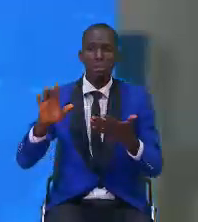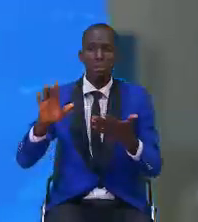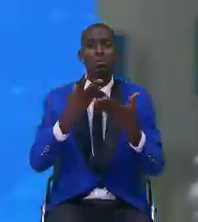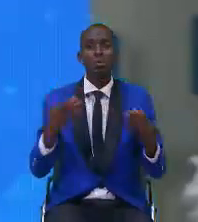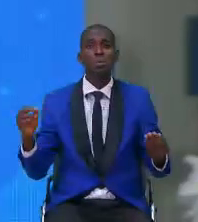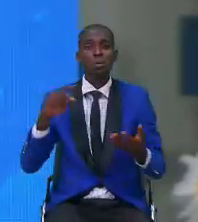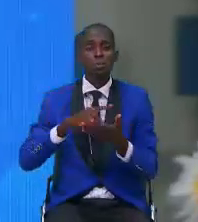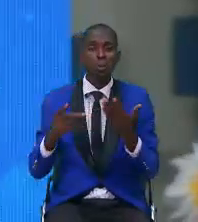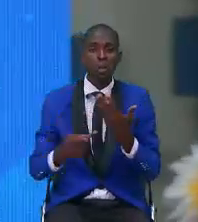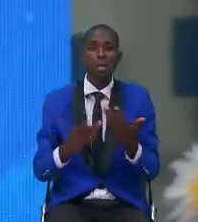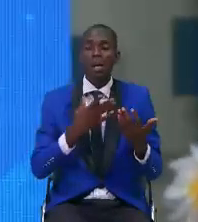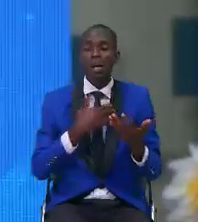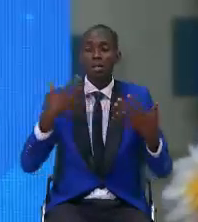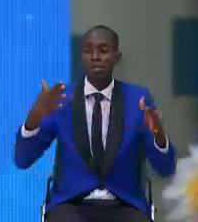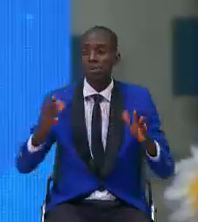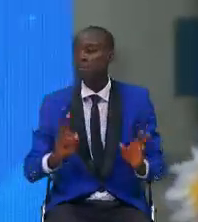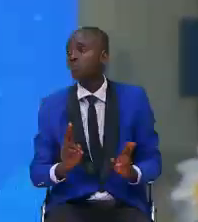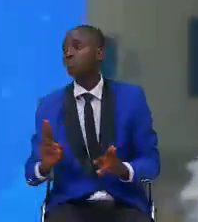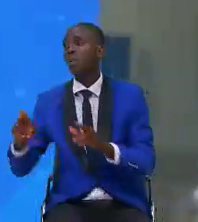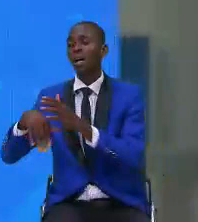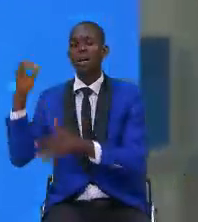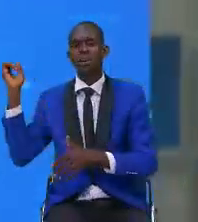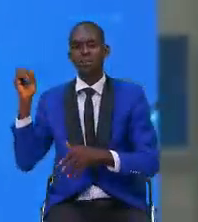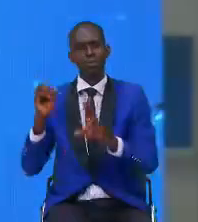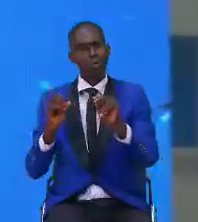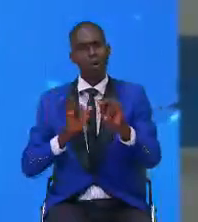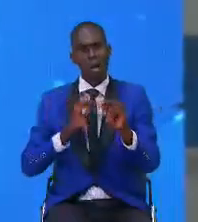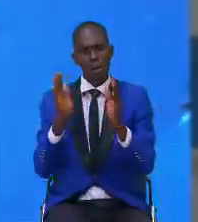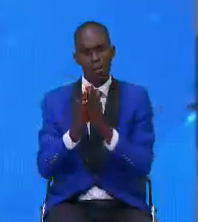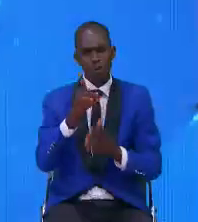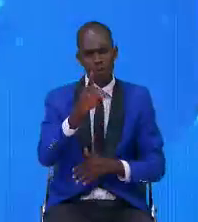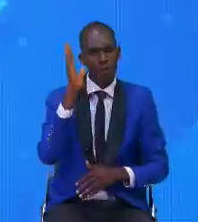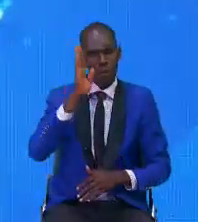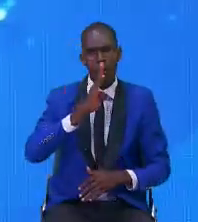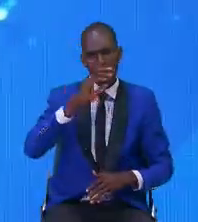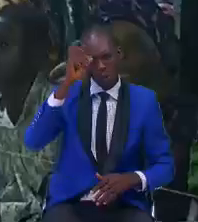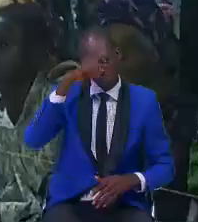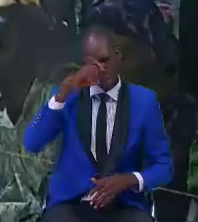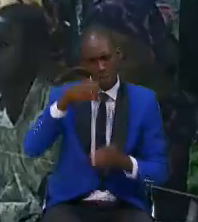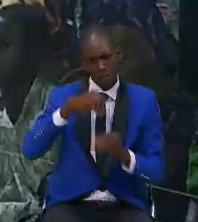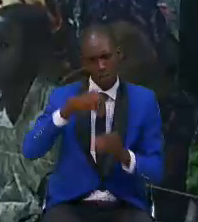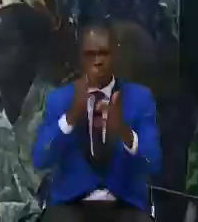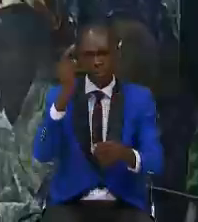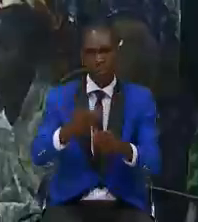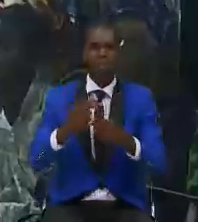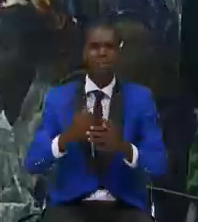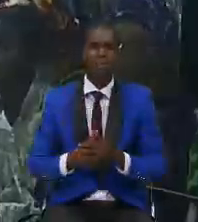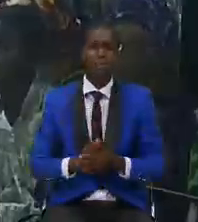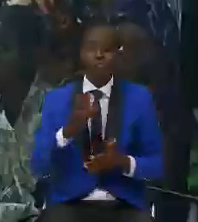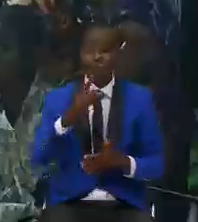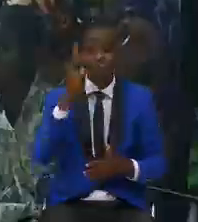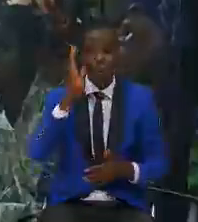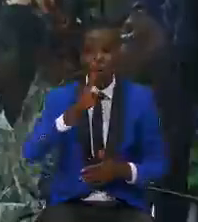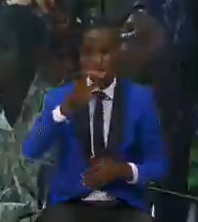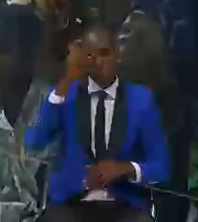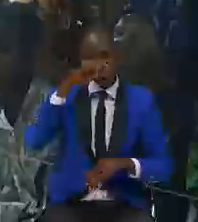of divine solution and salvation, then they bulge out. I pray you'll be wise. I'm talking to somebody there.